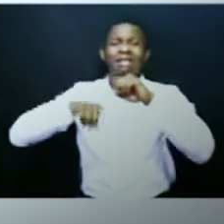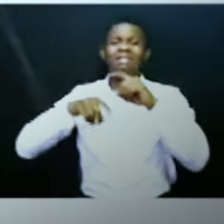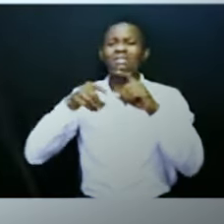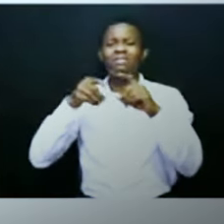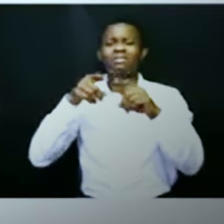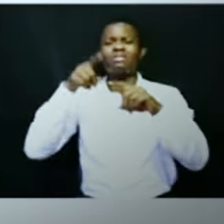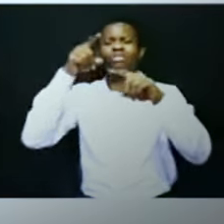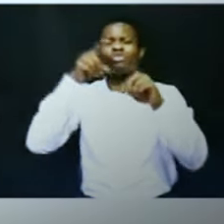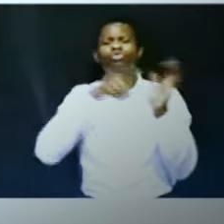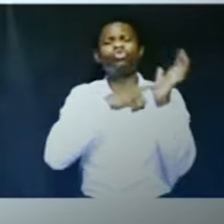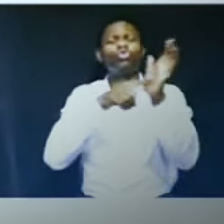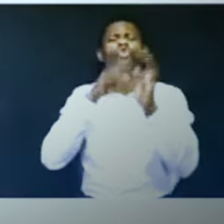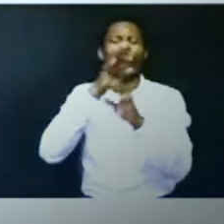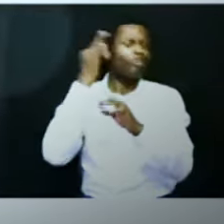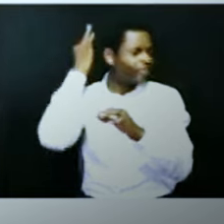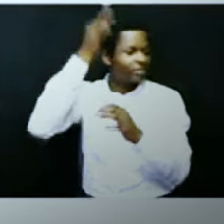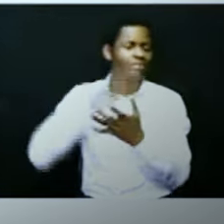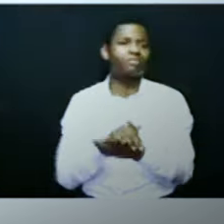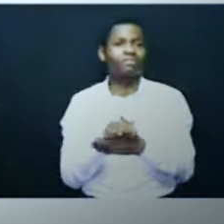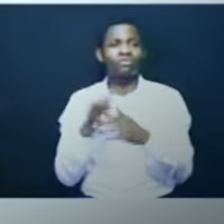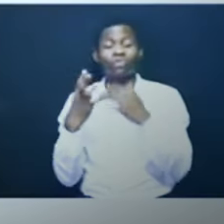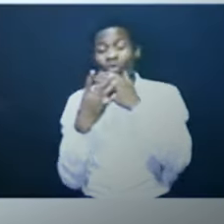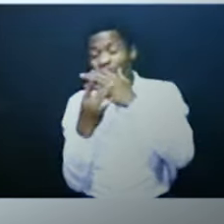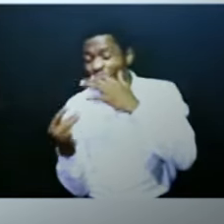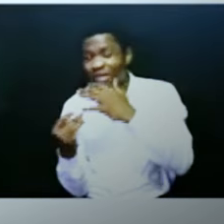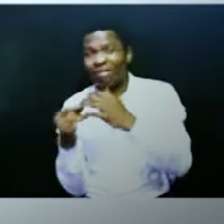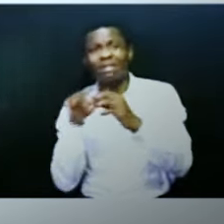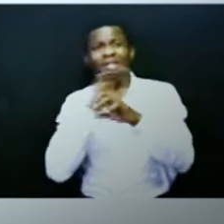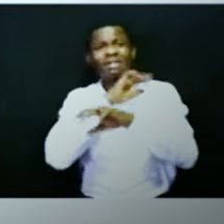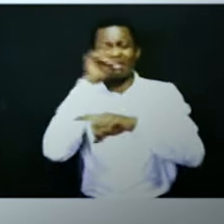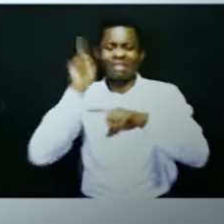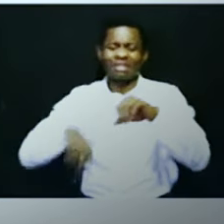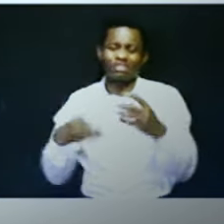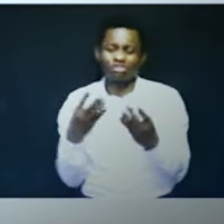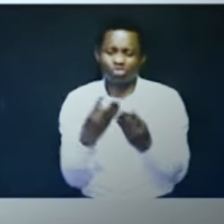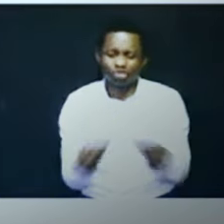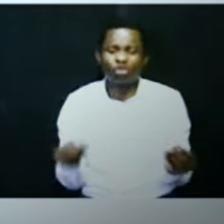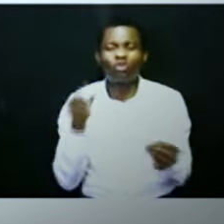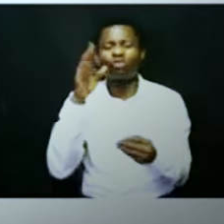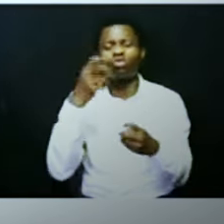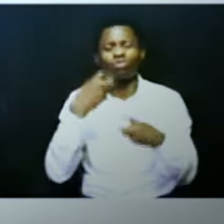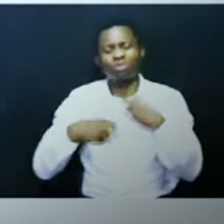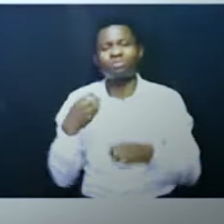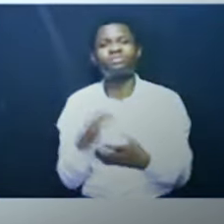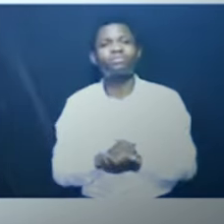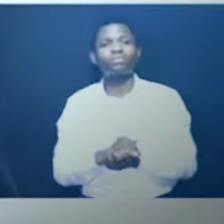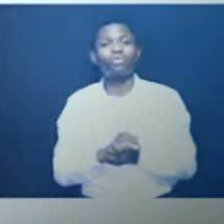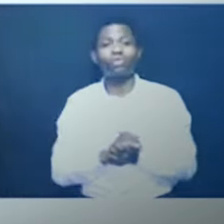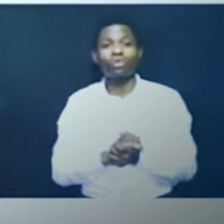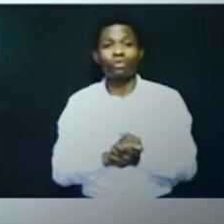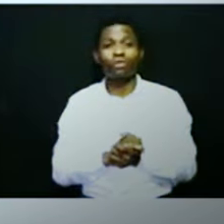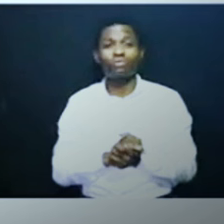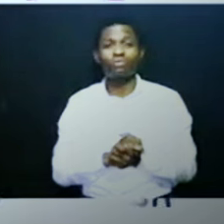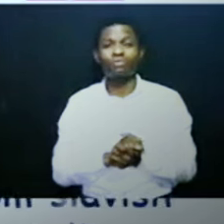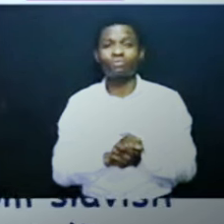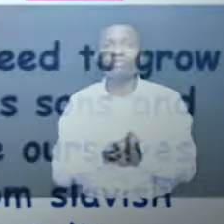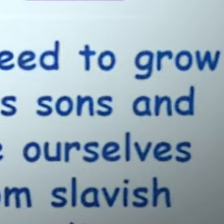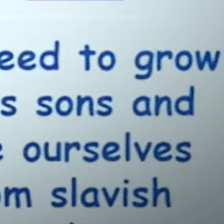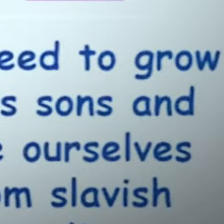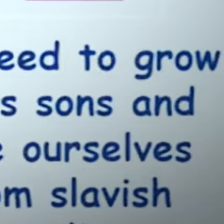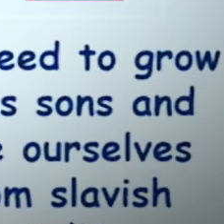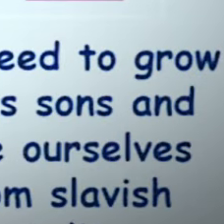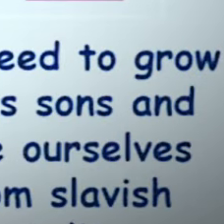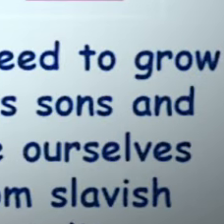destiny. Oils will not solve your problem. All you need to grow as a child of